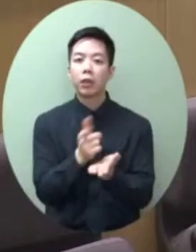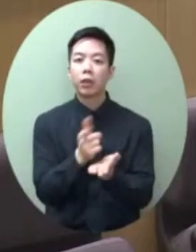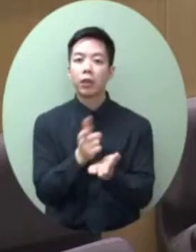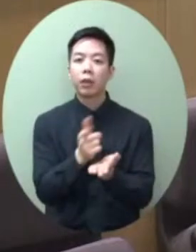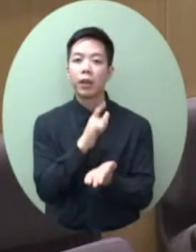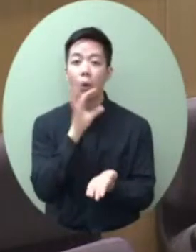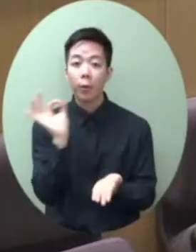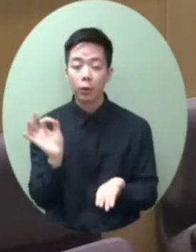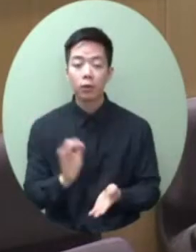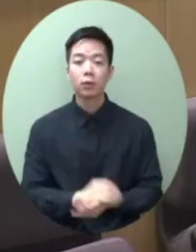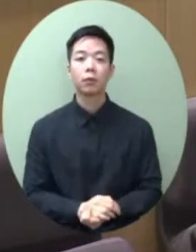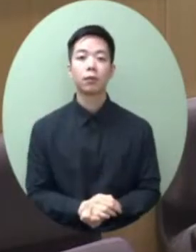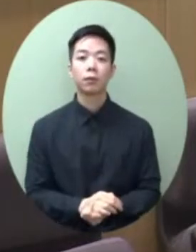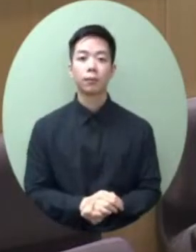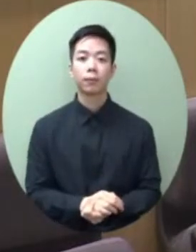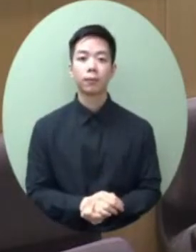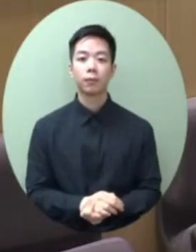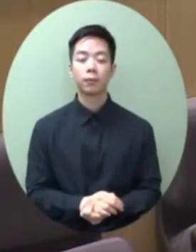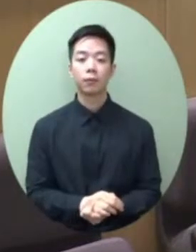that?